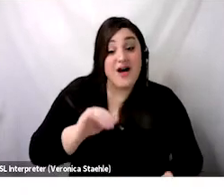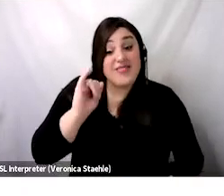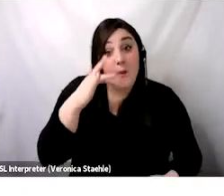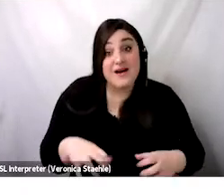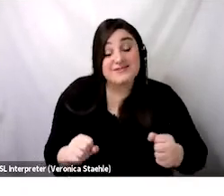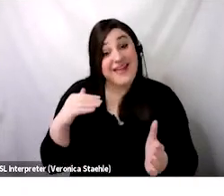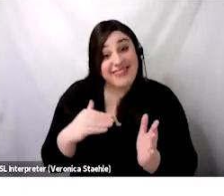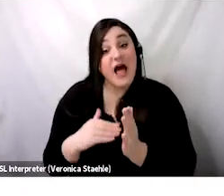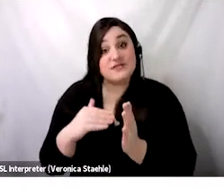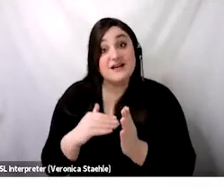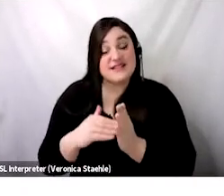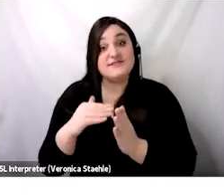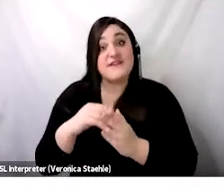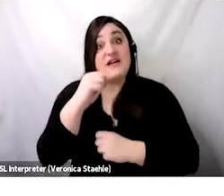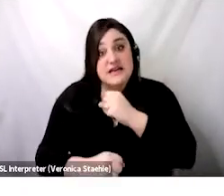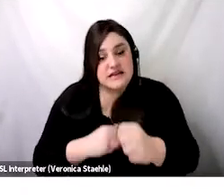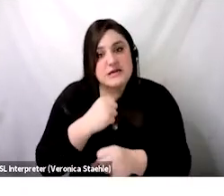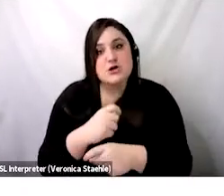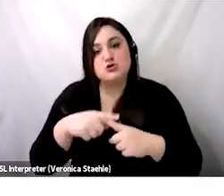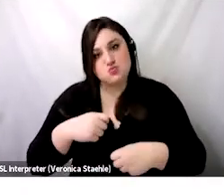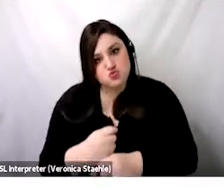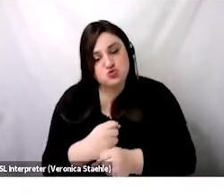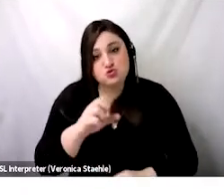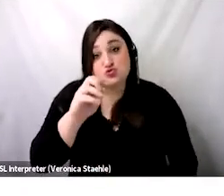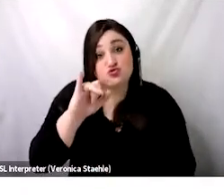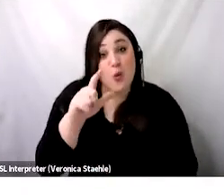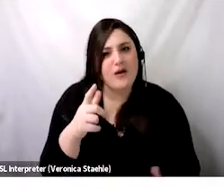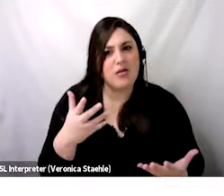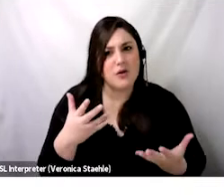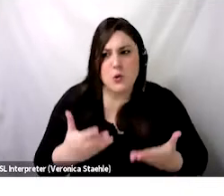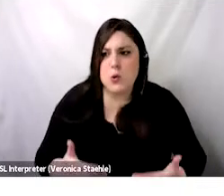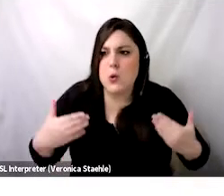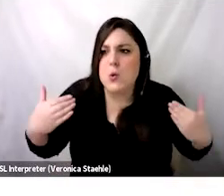So let's get a little history about soil and its layers.